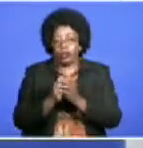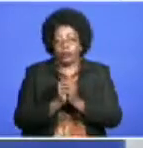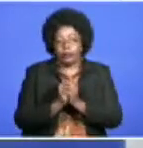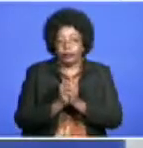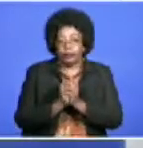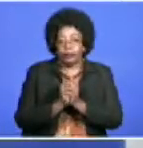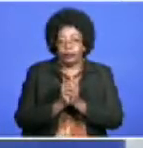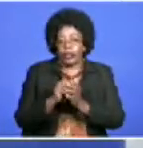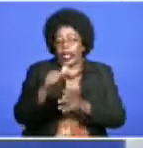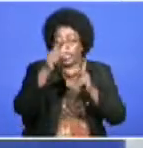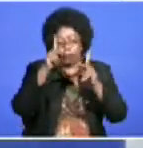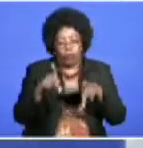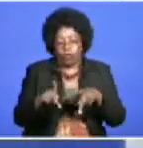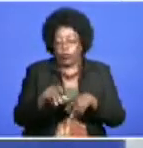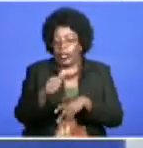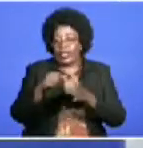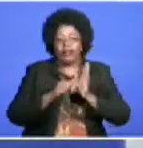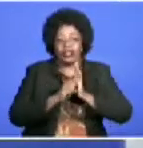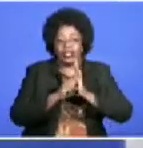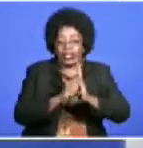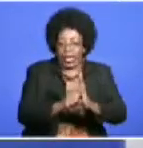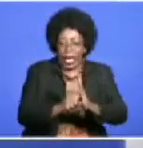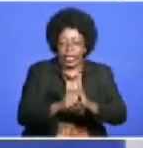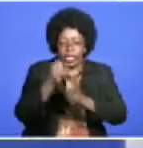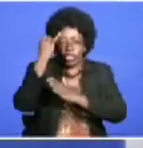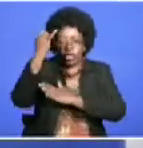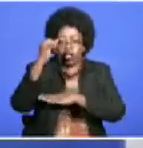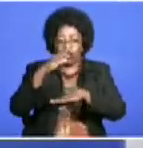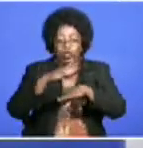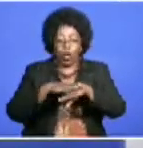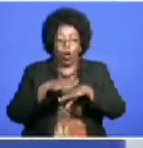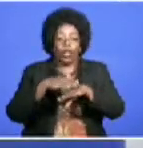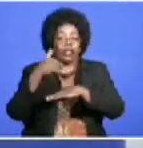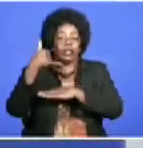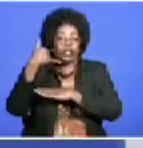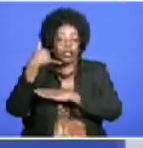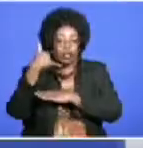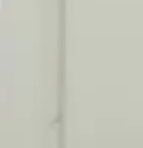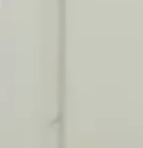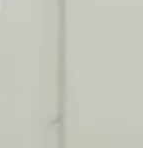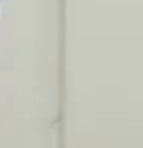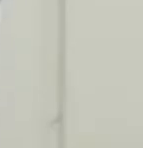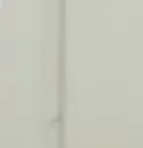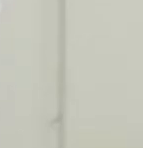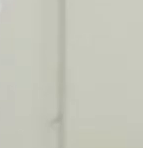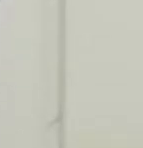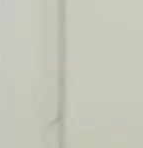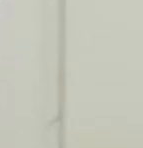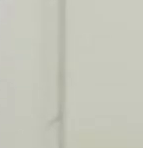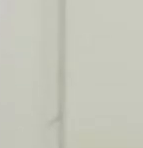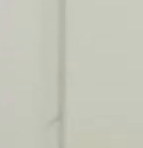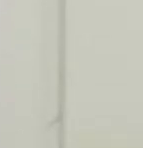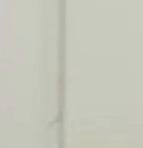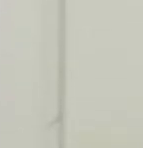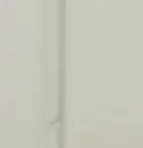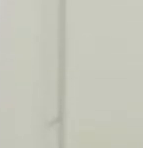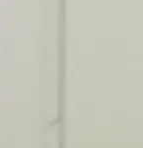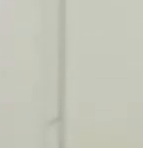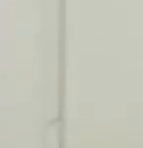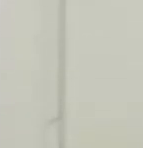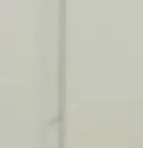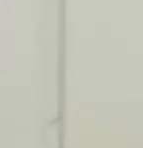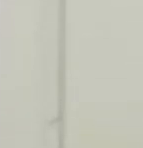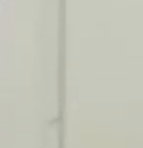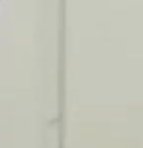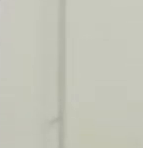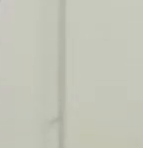For anyone with symptoms, Dr. Forbes suggested calling the doctor's office ahead of time. We have communicated with the